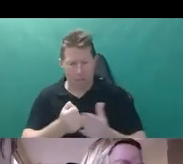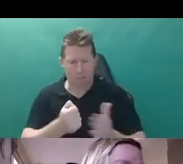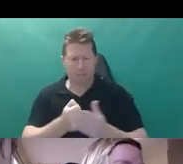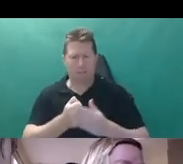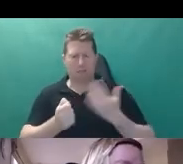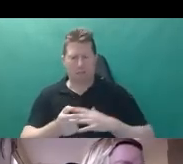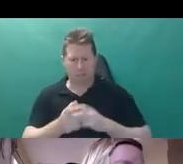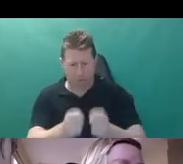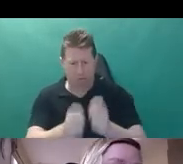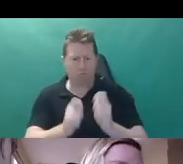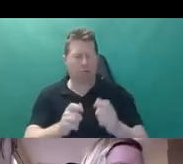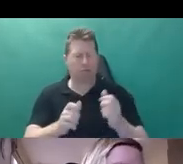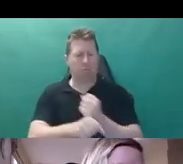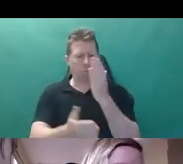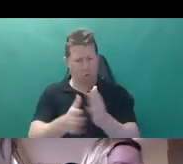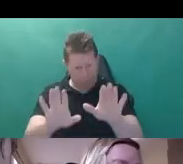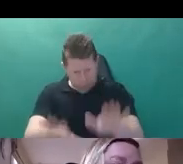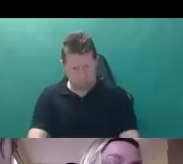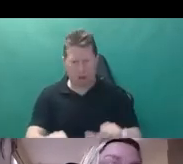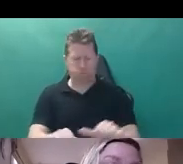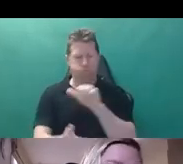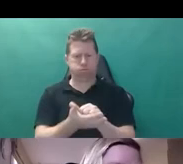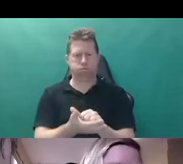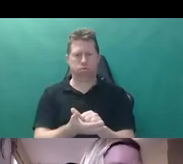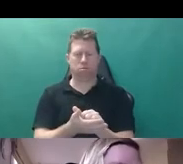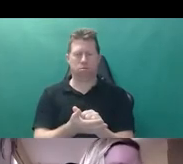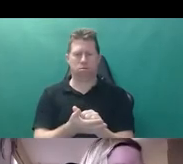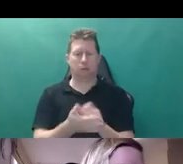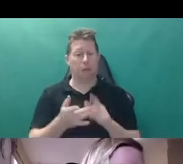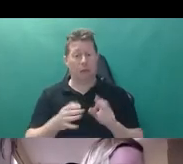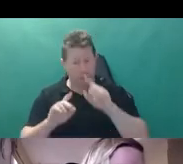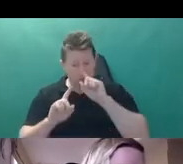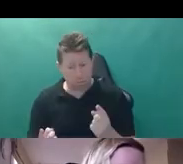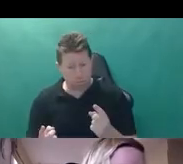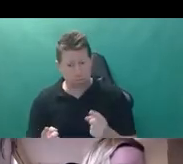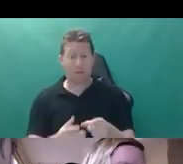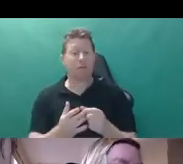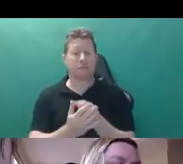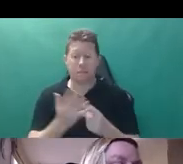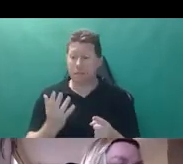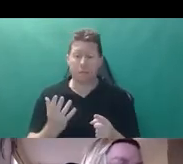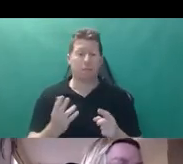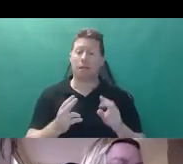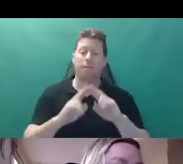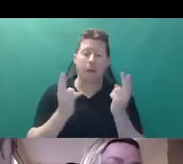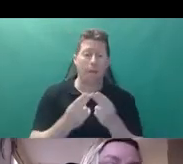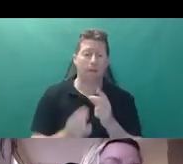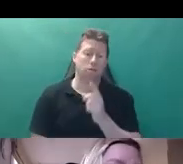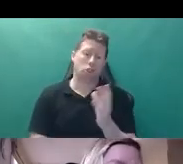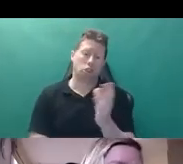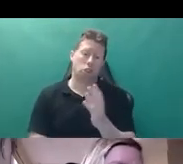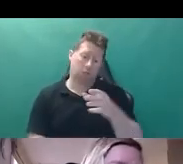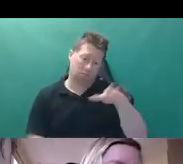people could have this bodily perfection. If this wasn't achieved people with a disability and their families were told that they needed to be